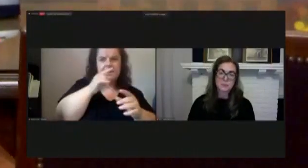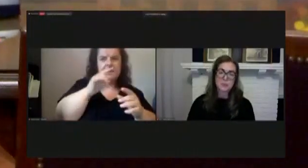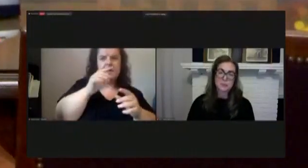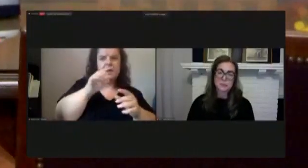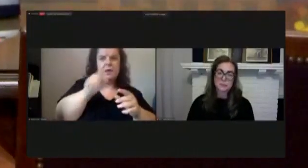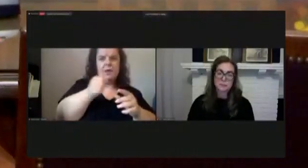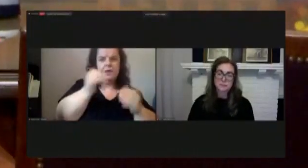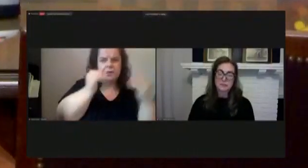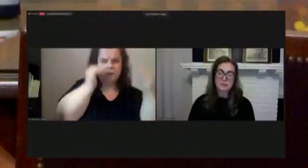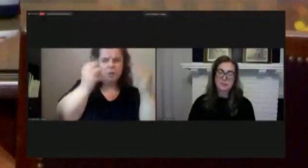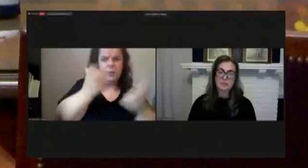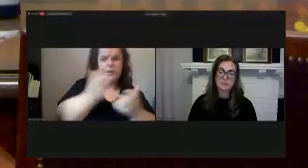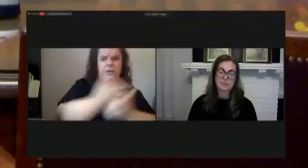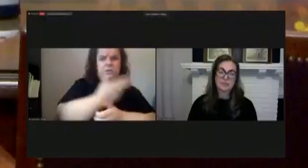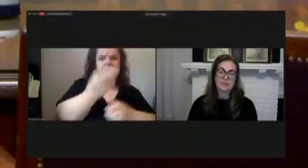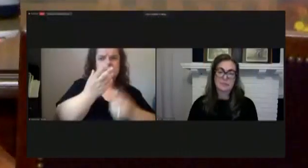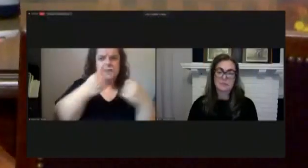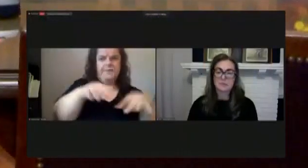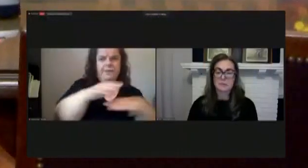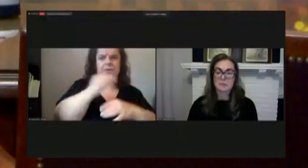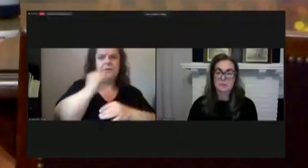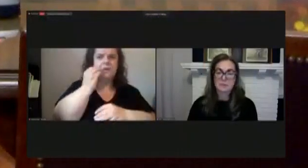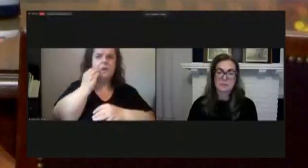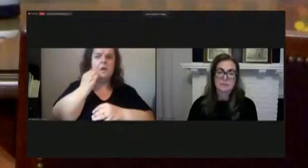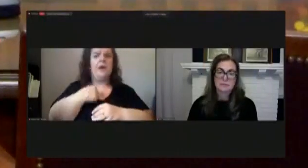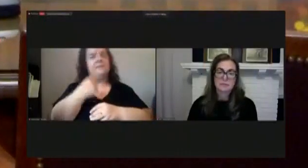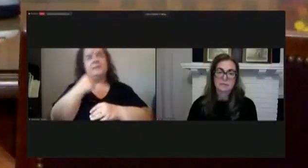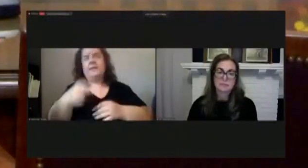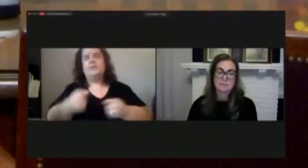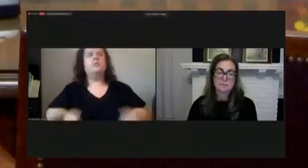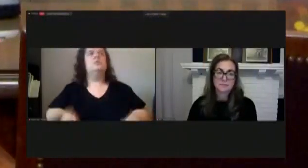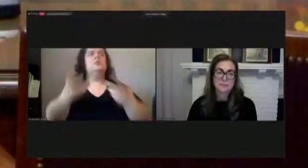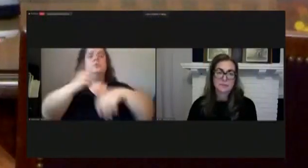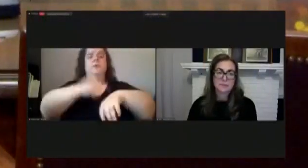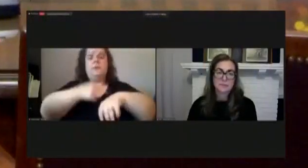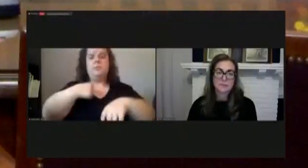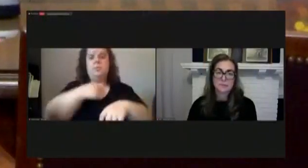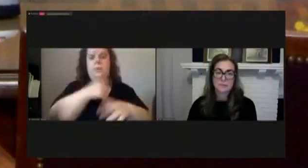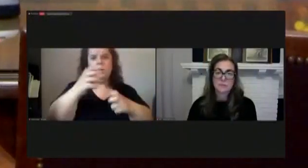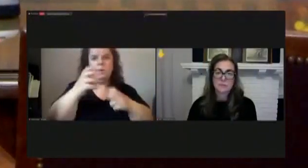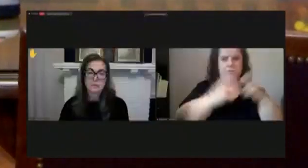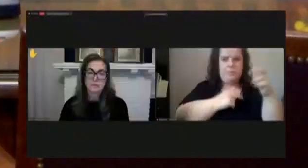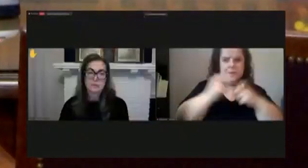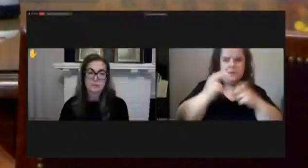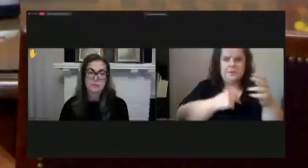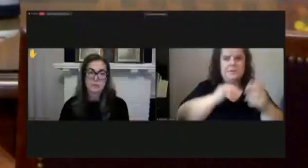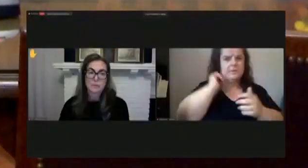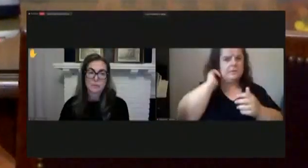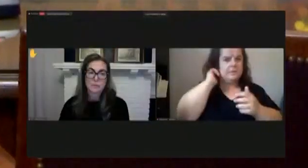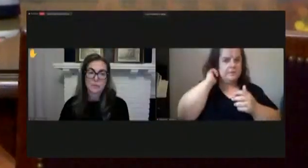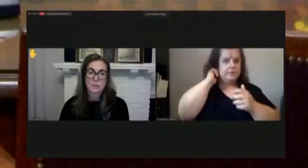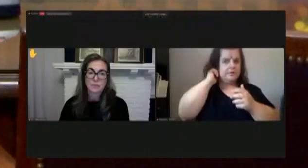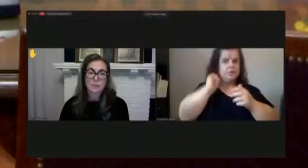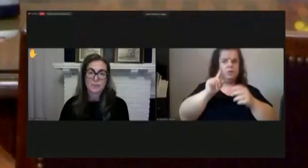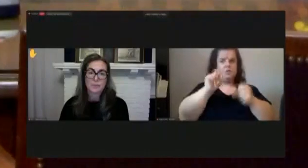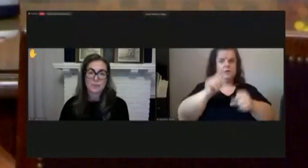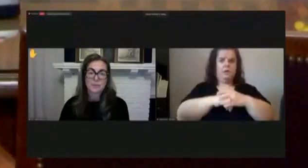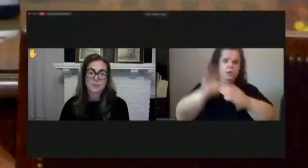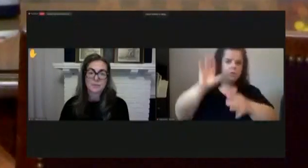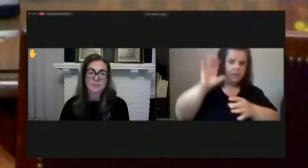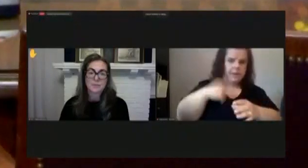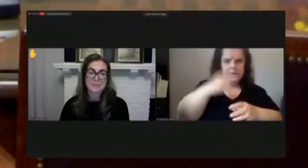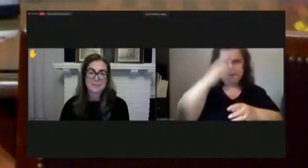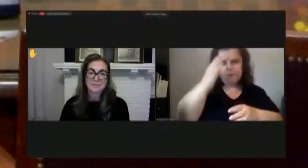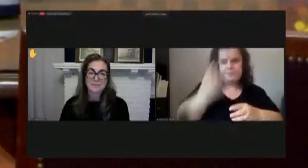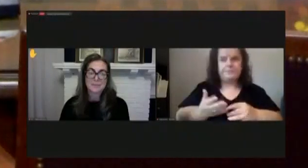field and i think we also i've said this gazillion times we want to build a um and you can chime in i know you i know you have some opinions about this too